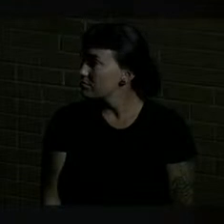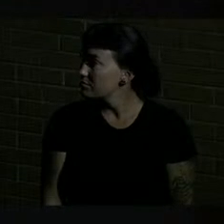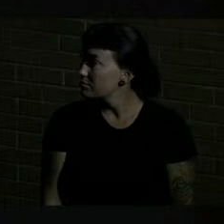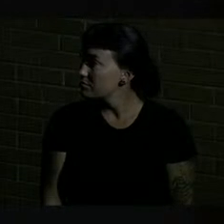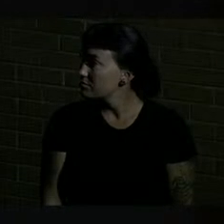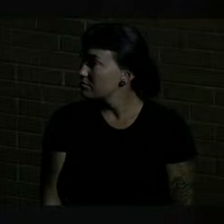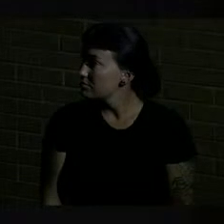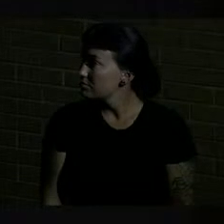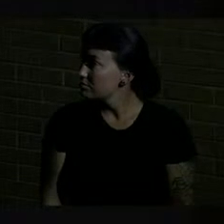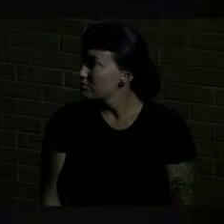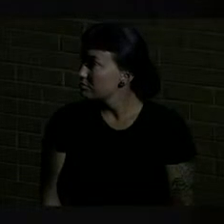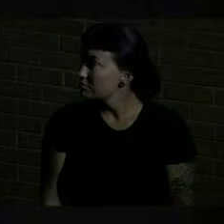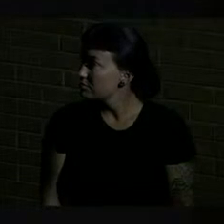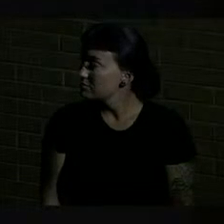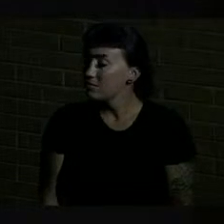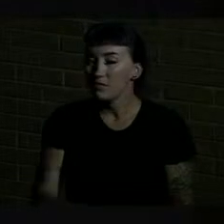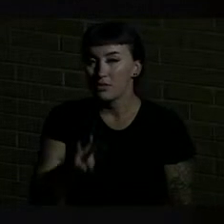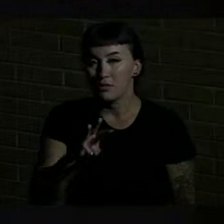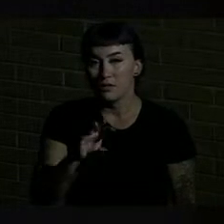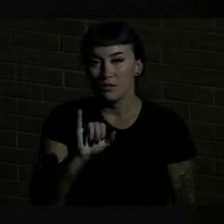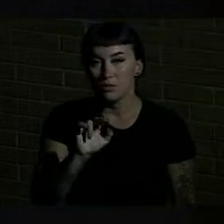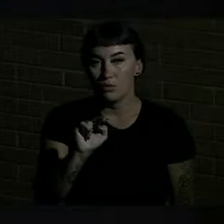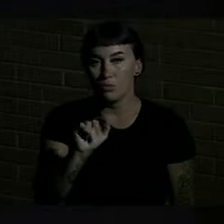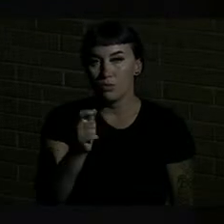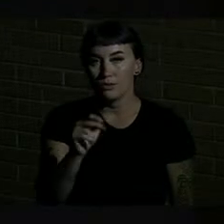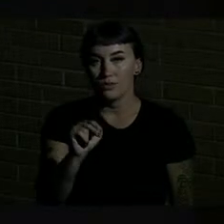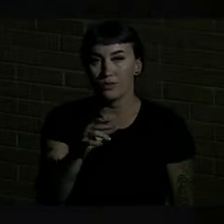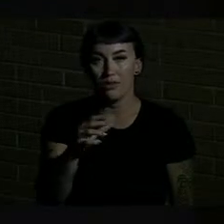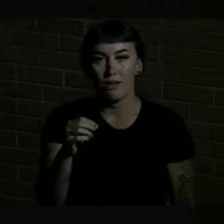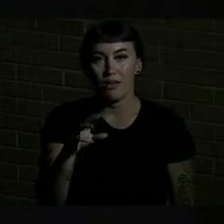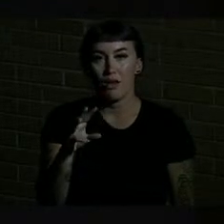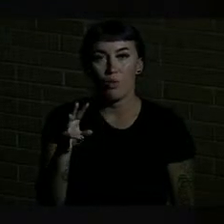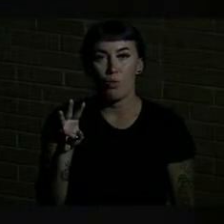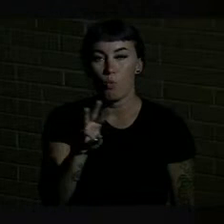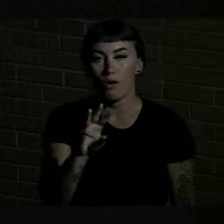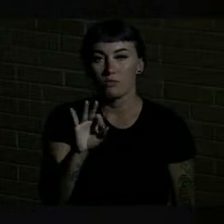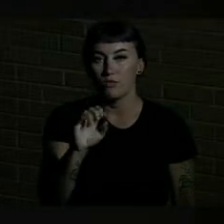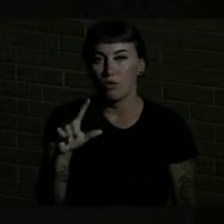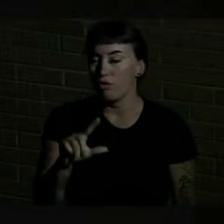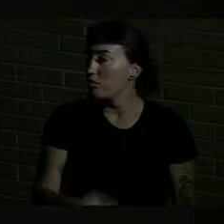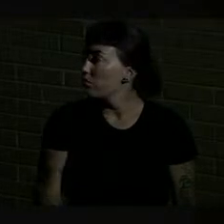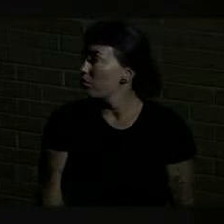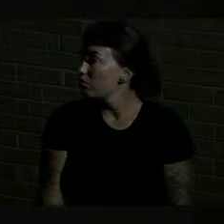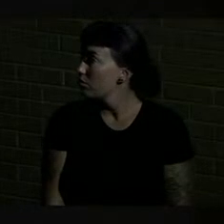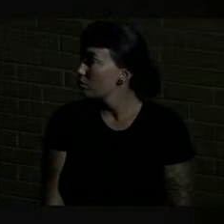And this, of course, is at Winton and Westfall. There we have it.